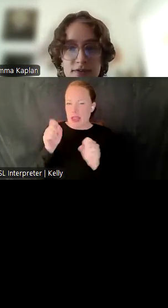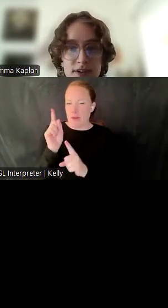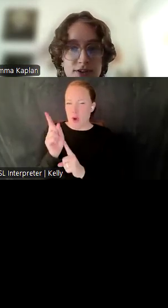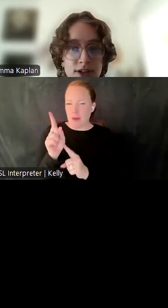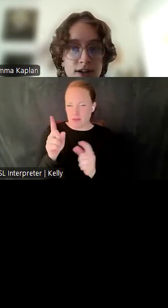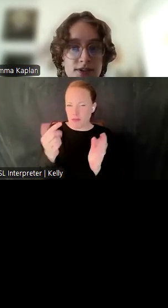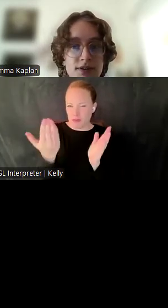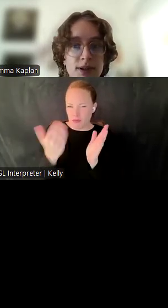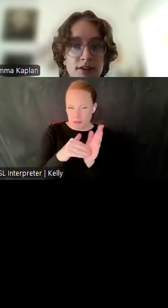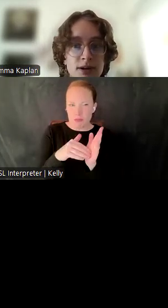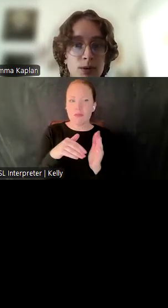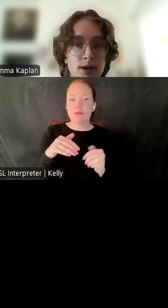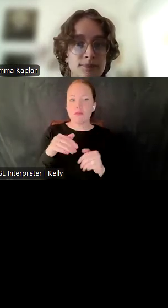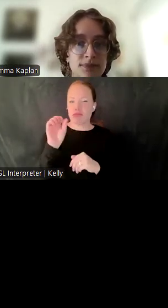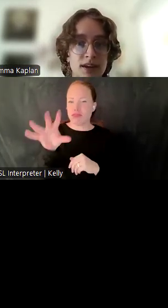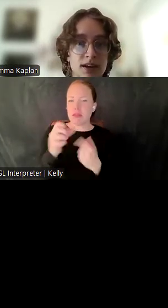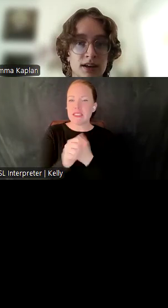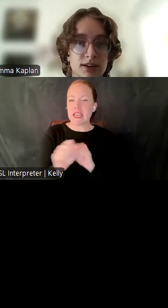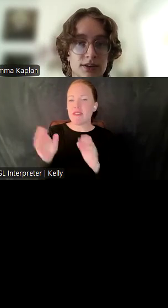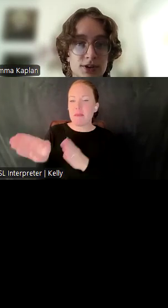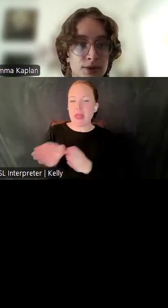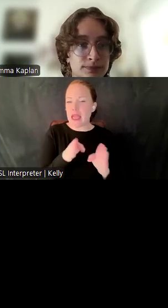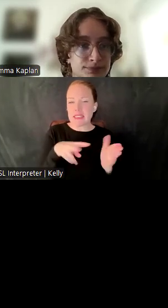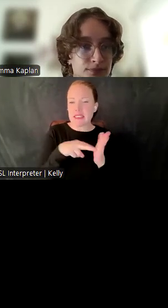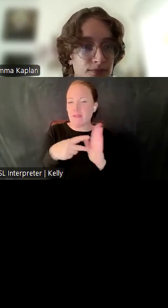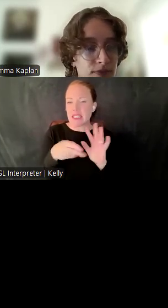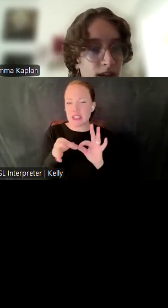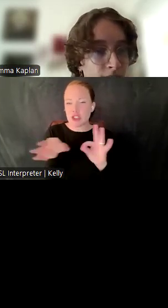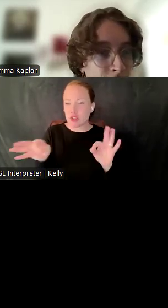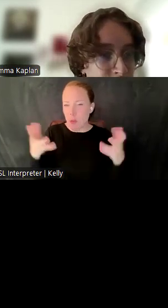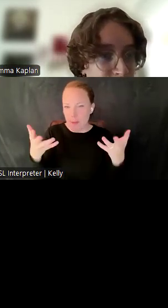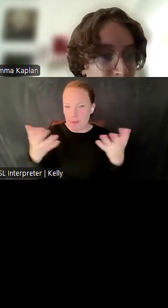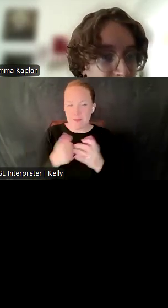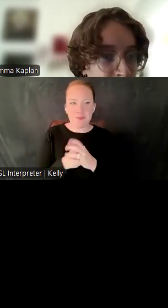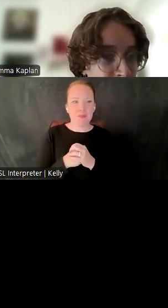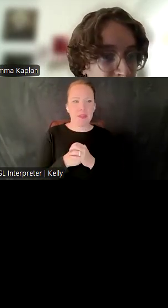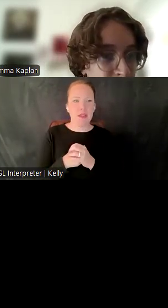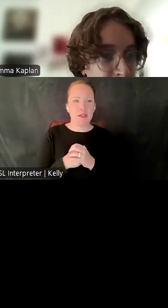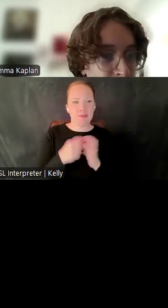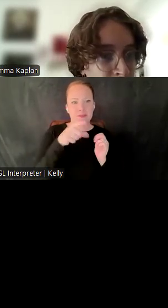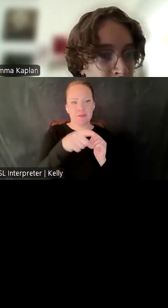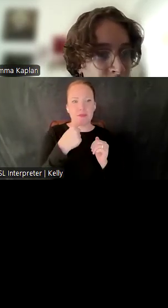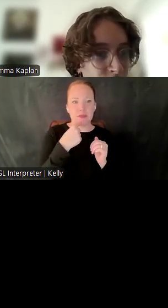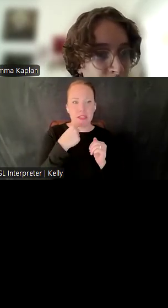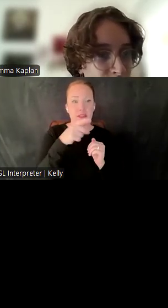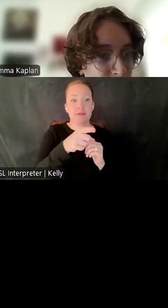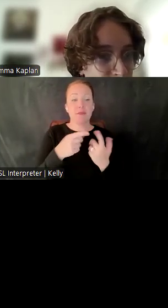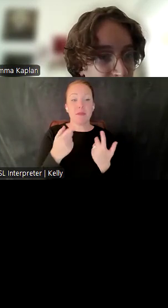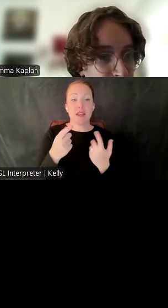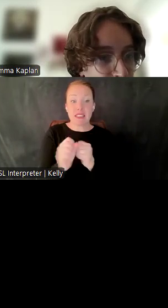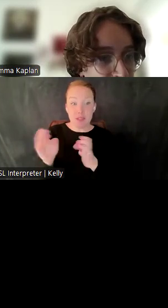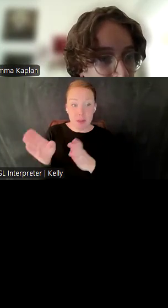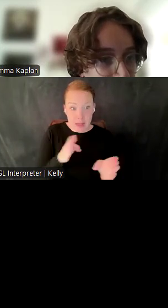the basic definition of safety planning for a moment. So As the slide says, safety planning is a